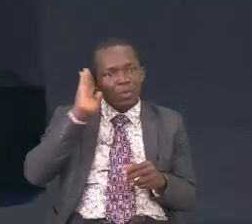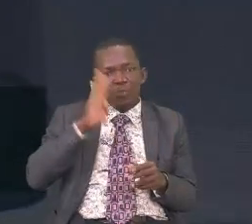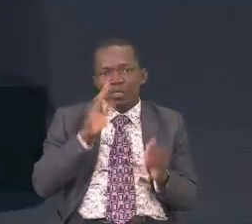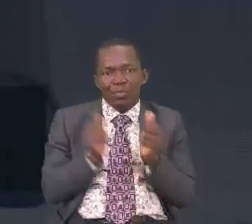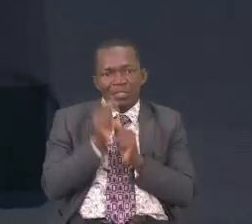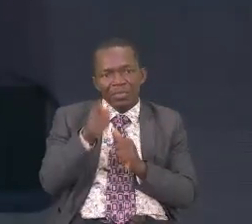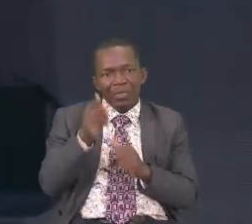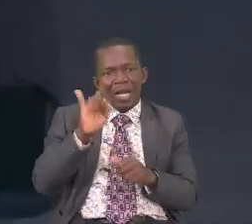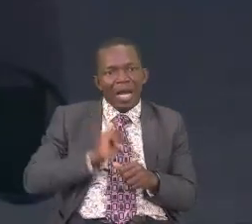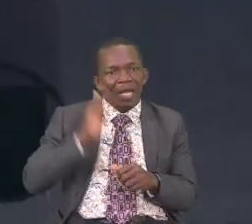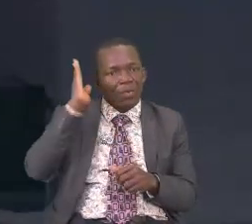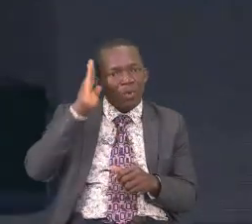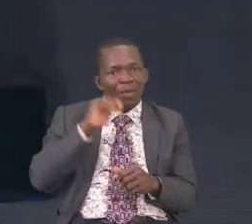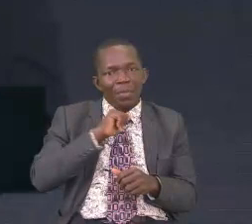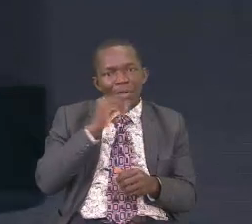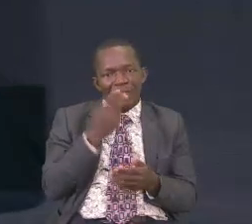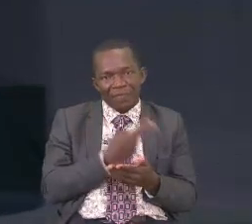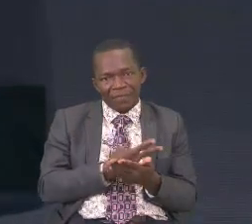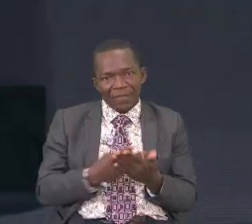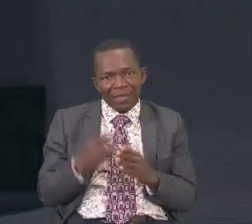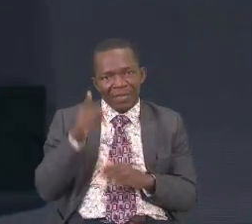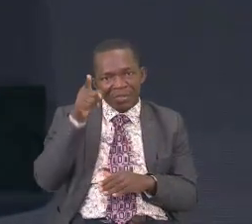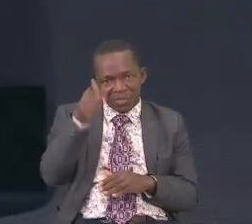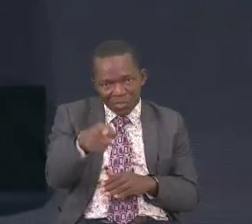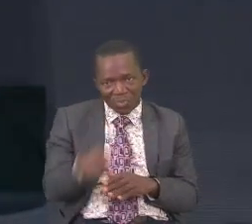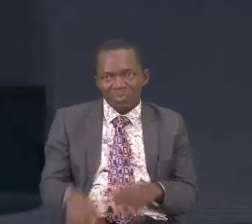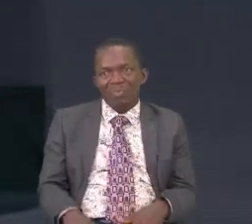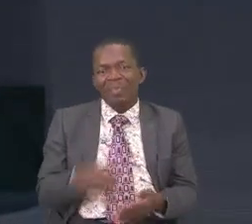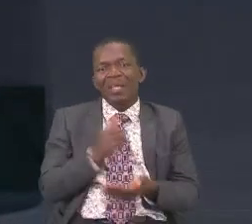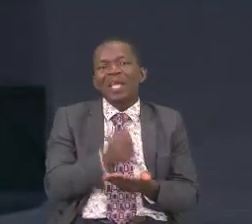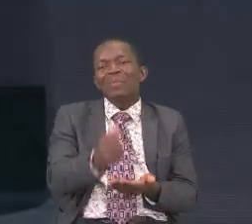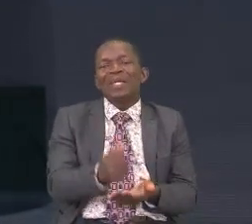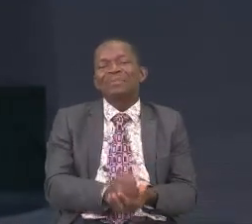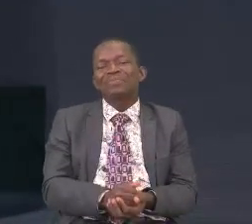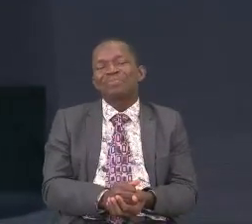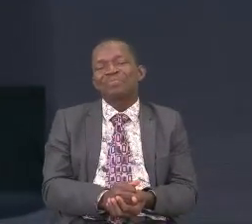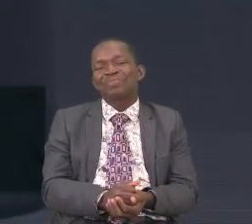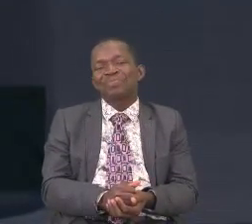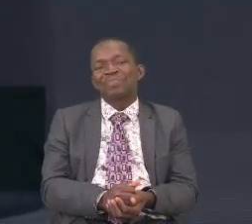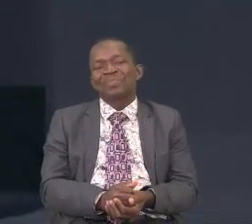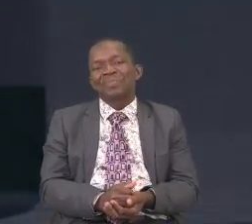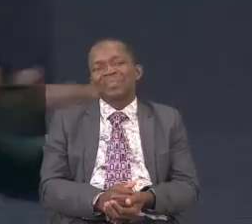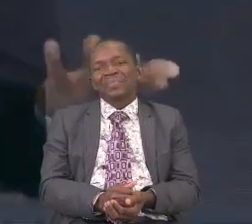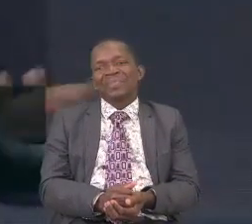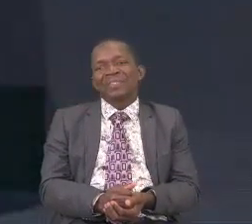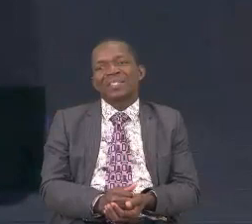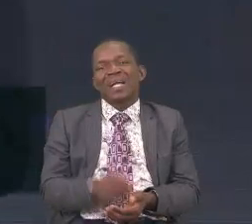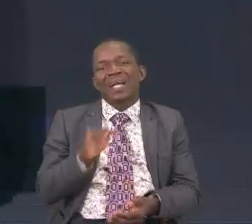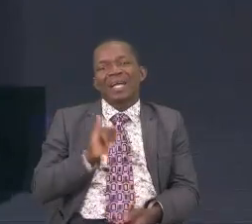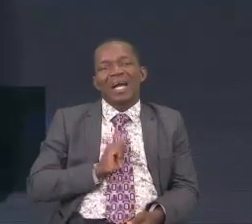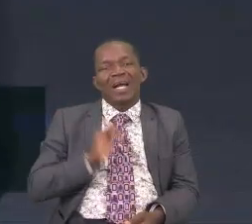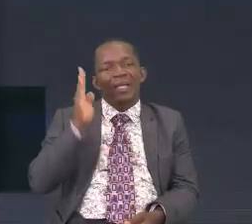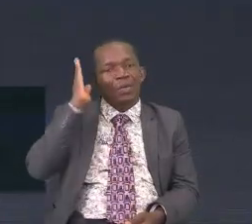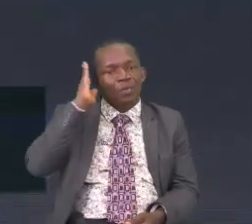will not feel thee I thought you would say amen and I